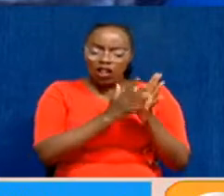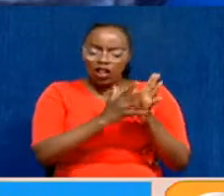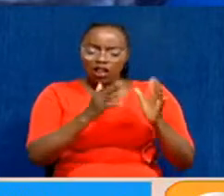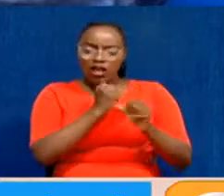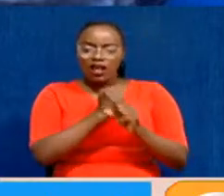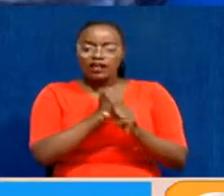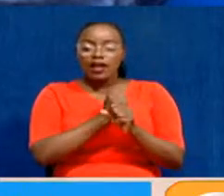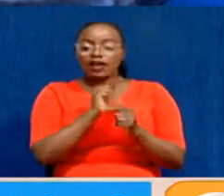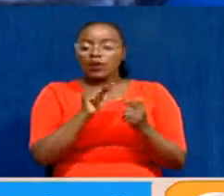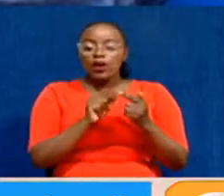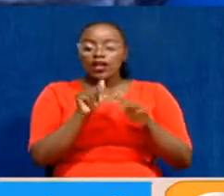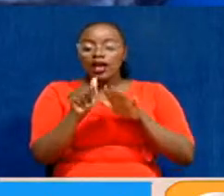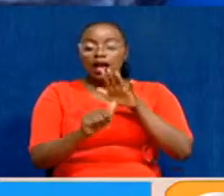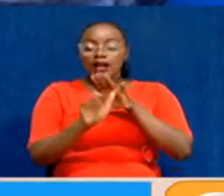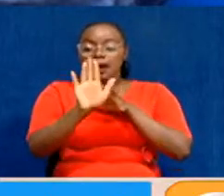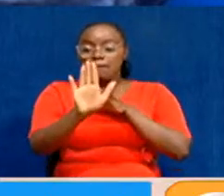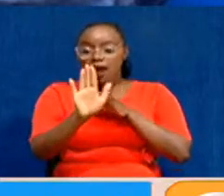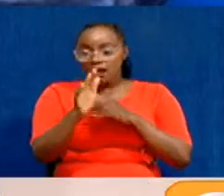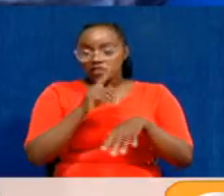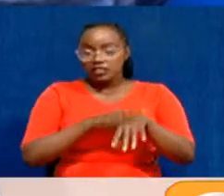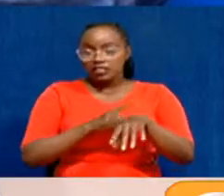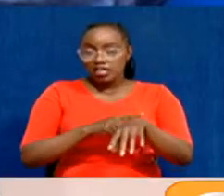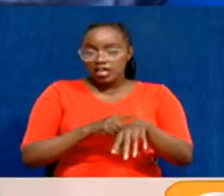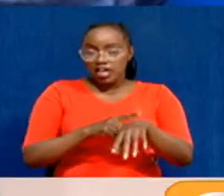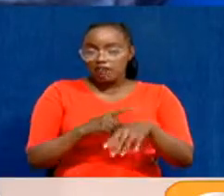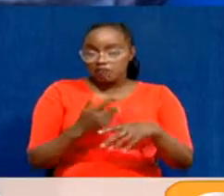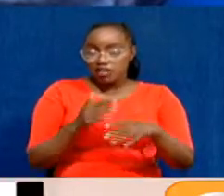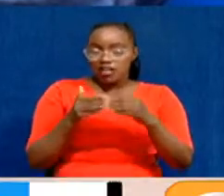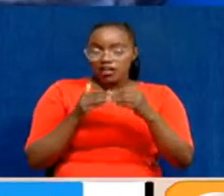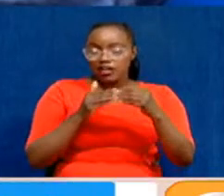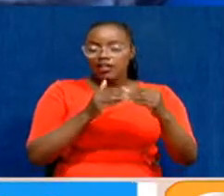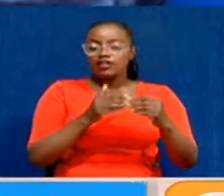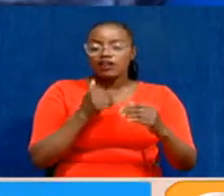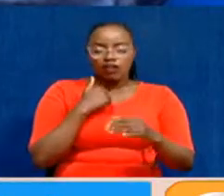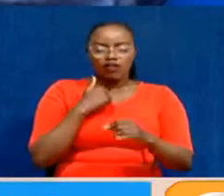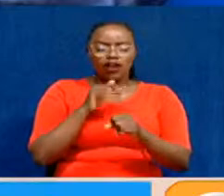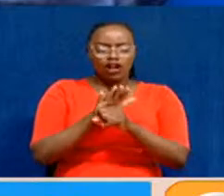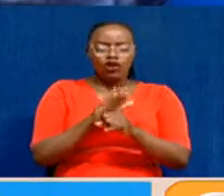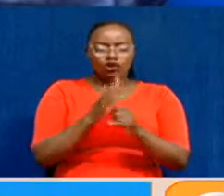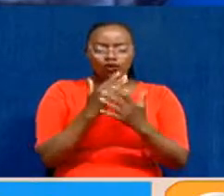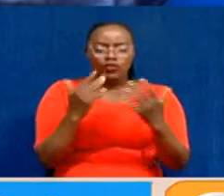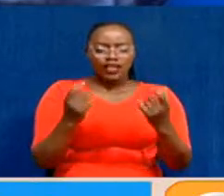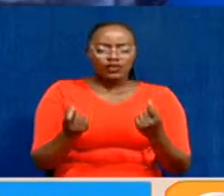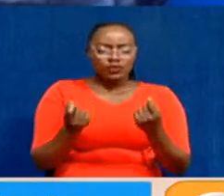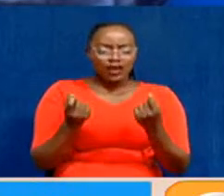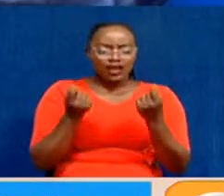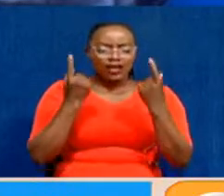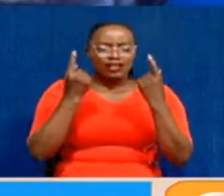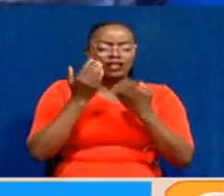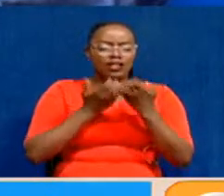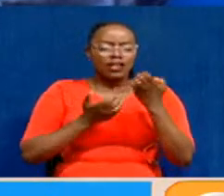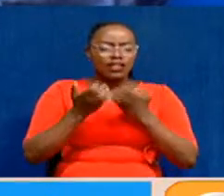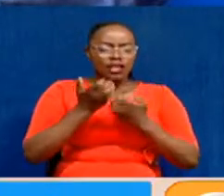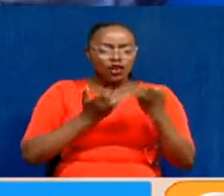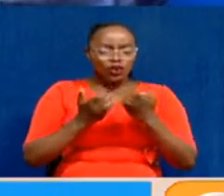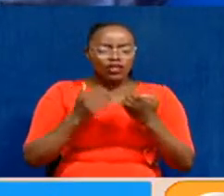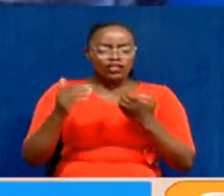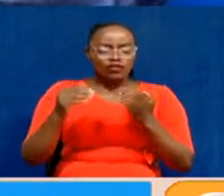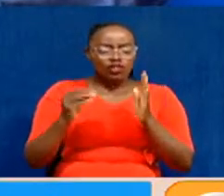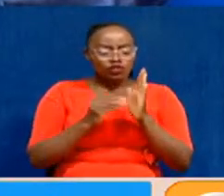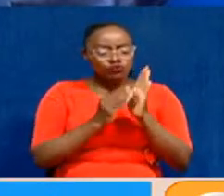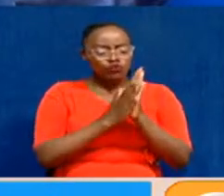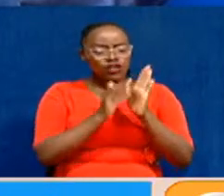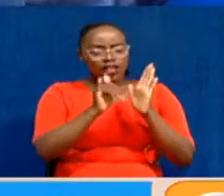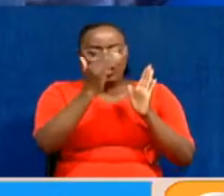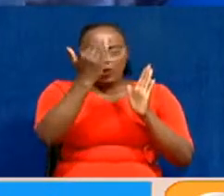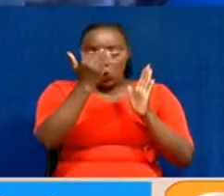done, under his tenure. And so there was quite a bit in terms of understanding the economy and putting that on track. And